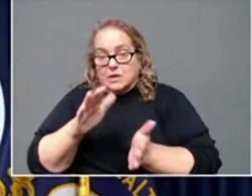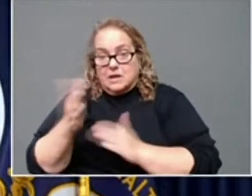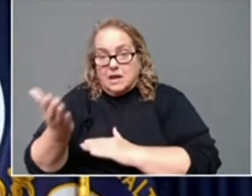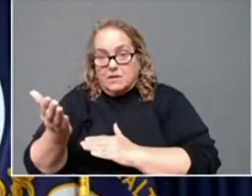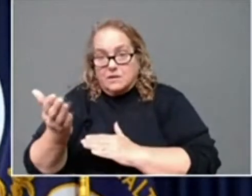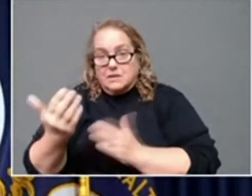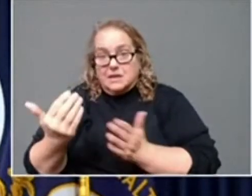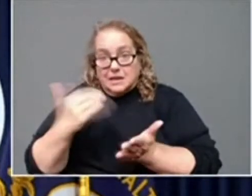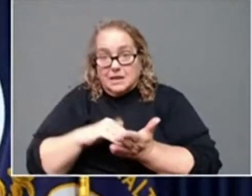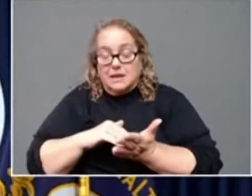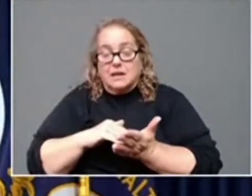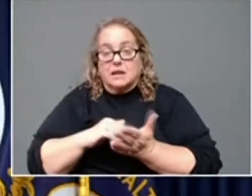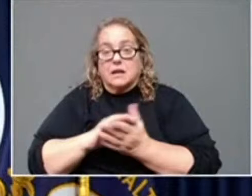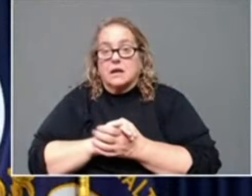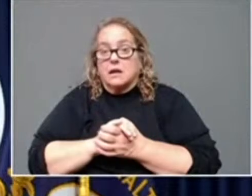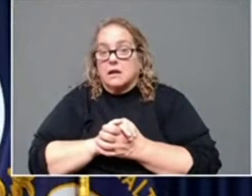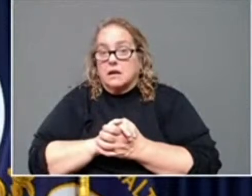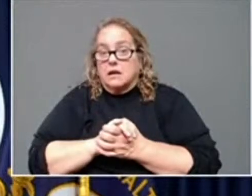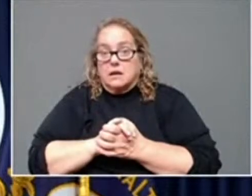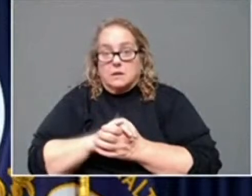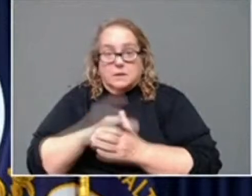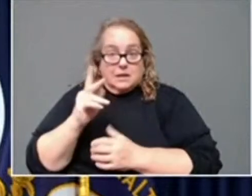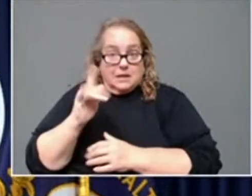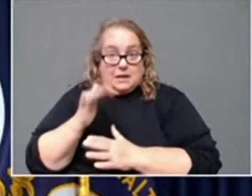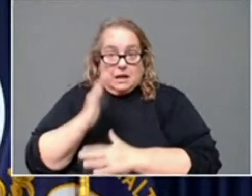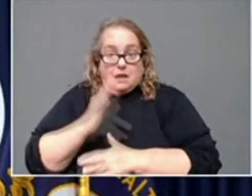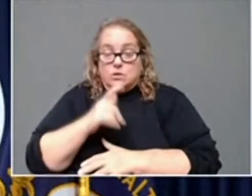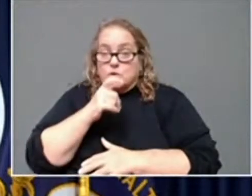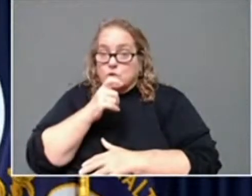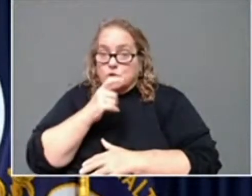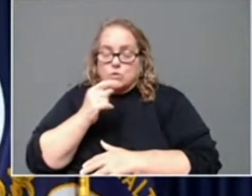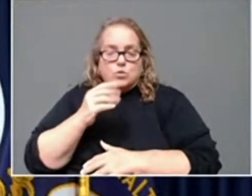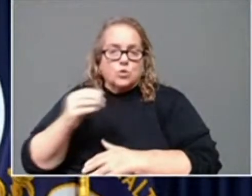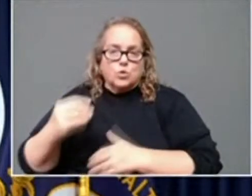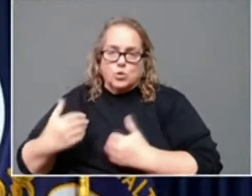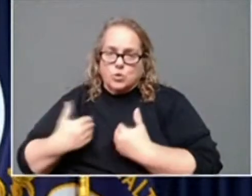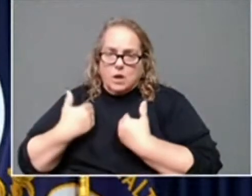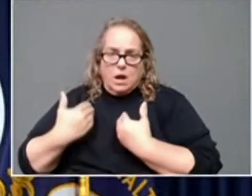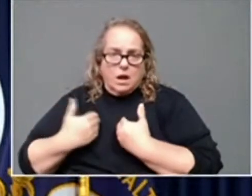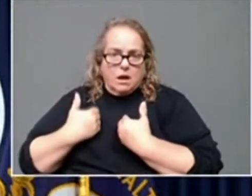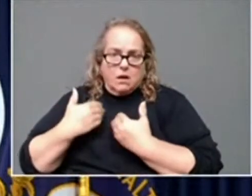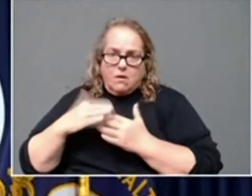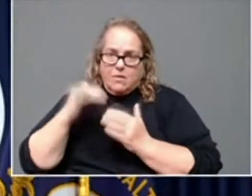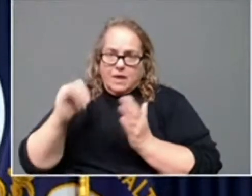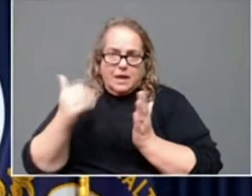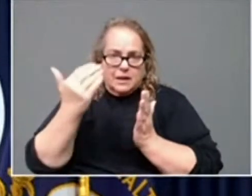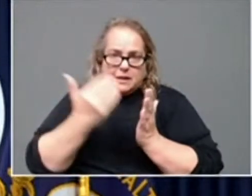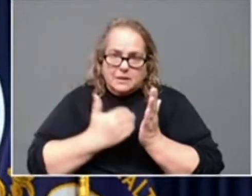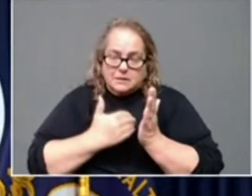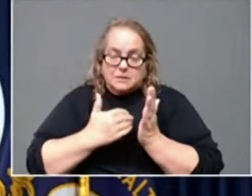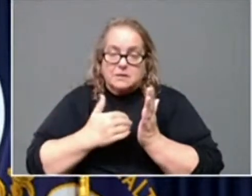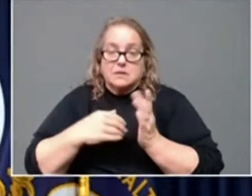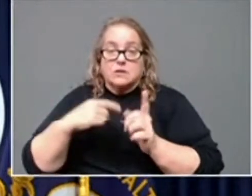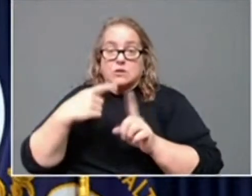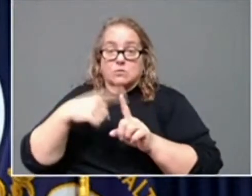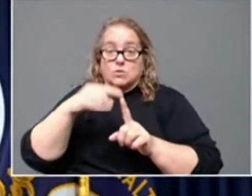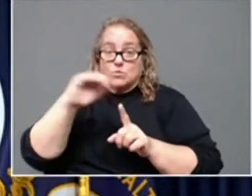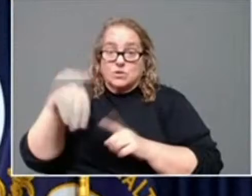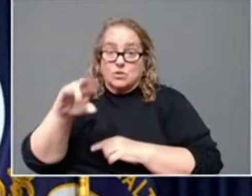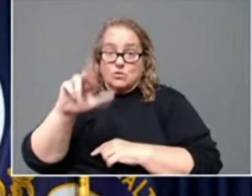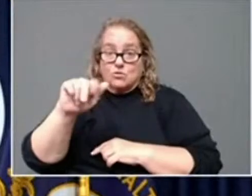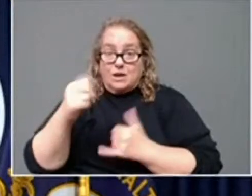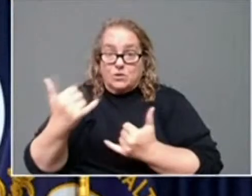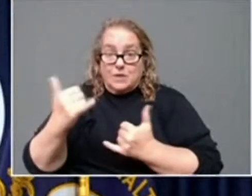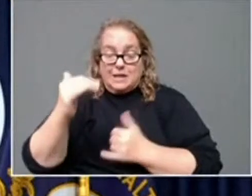Again, Kentuckians who are far too young on that list. Positivity rate today is down